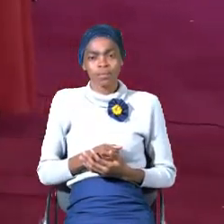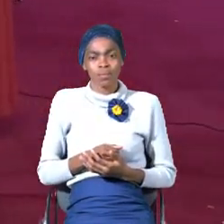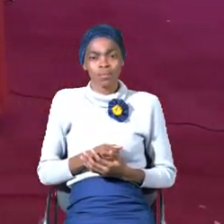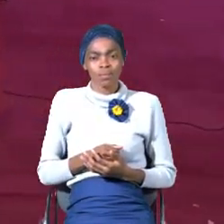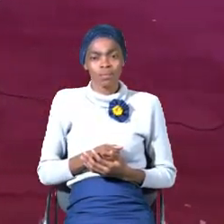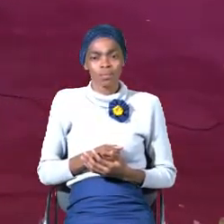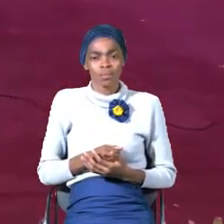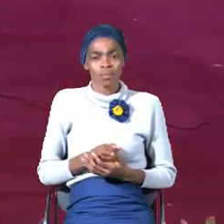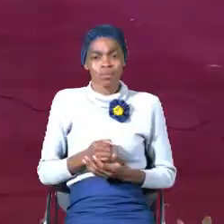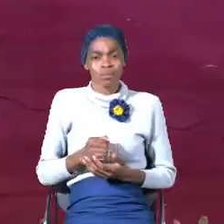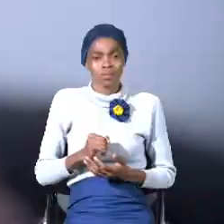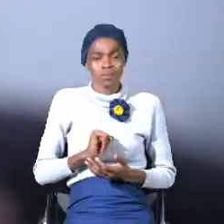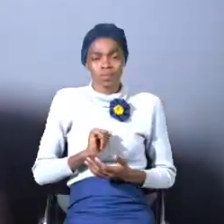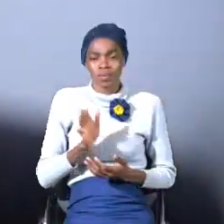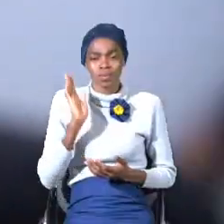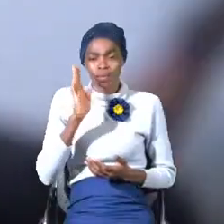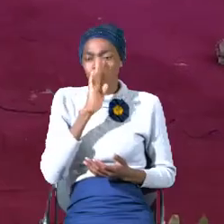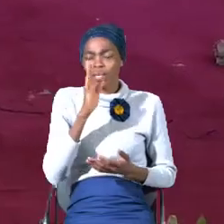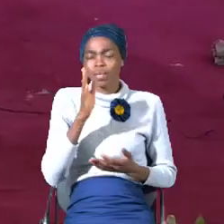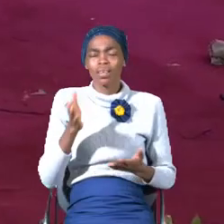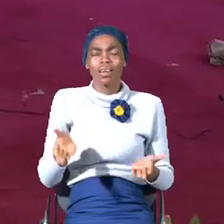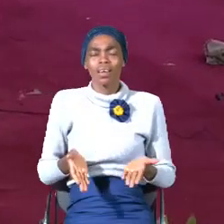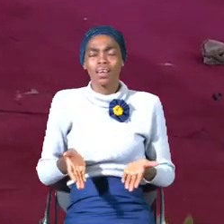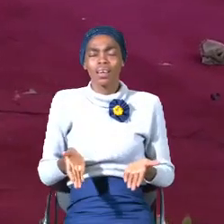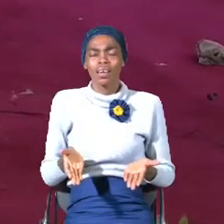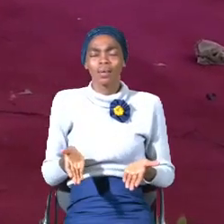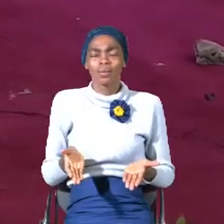I'll be here